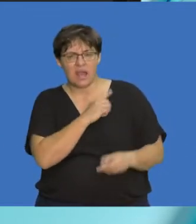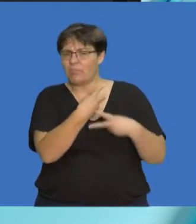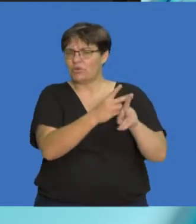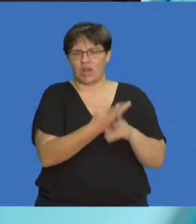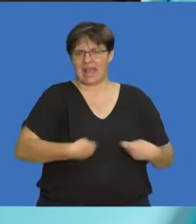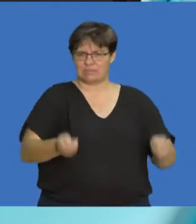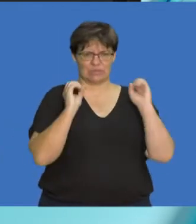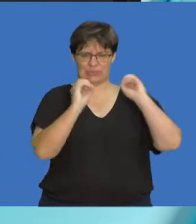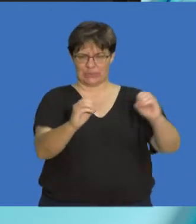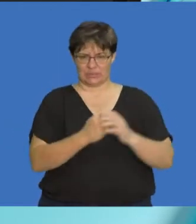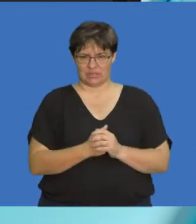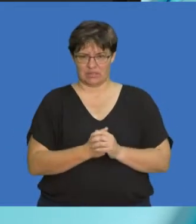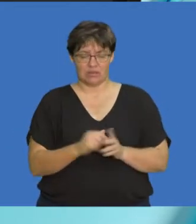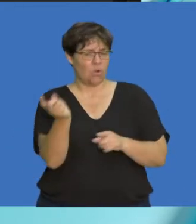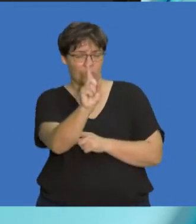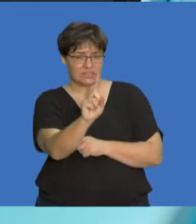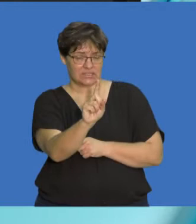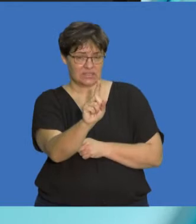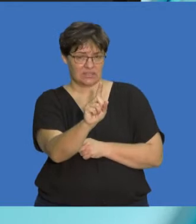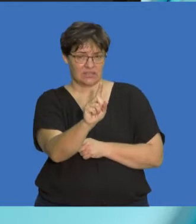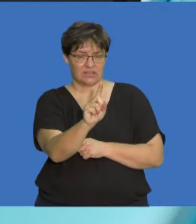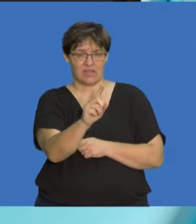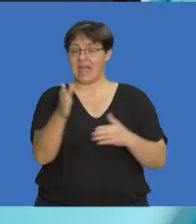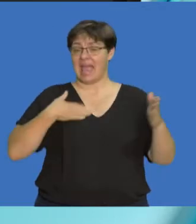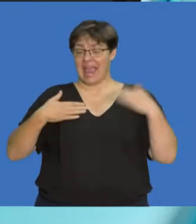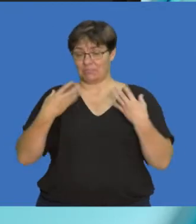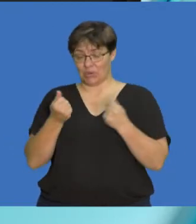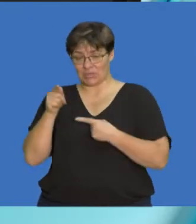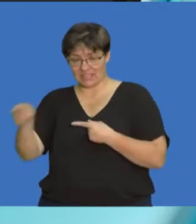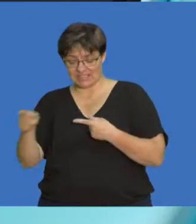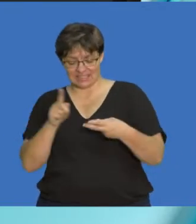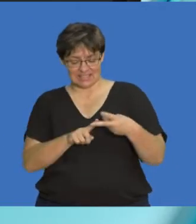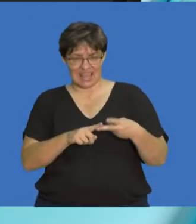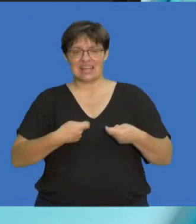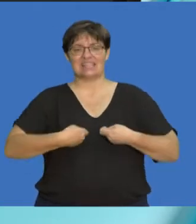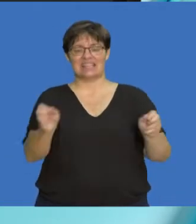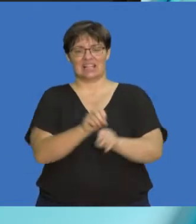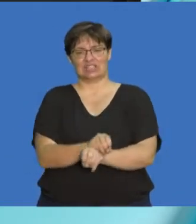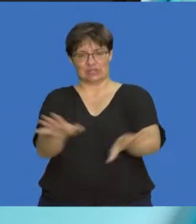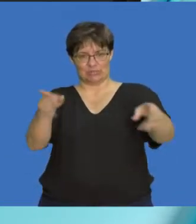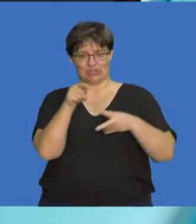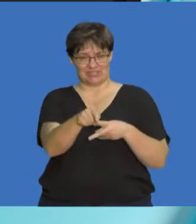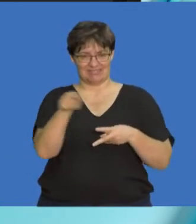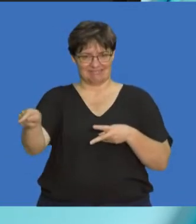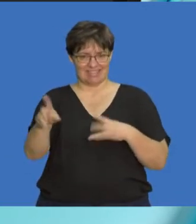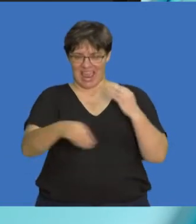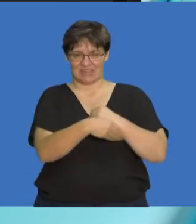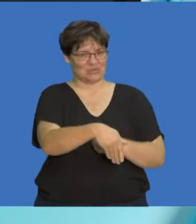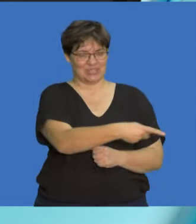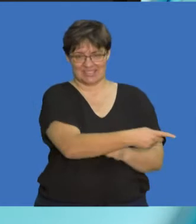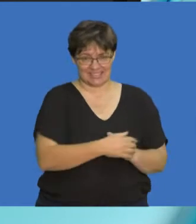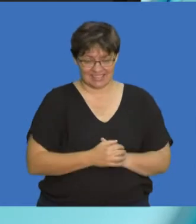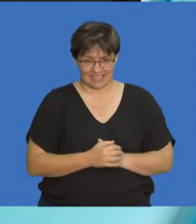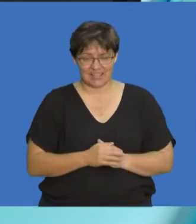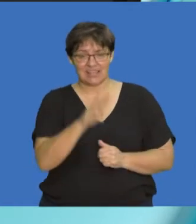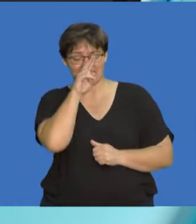expenses. What were they? They were your admin cost and your selling and distribution cost. Watch, there's your admin